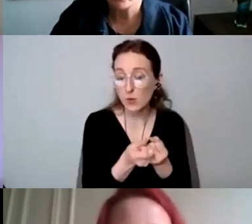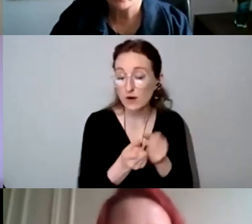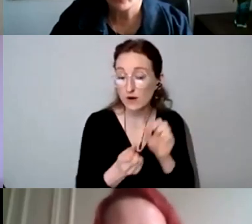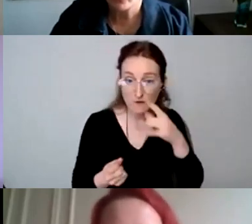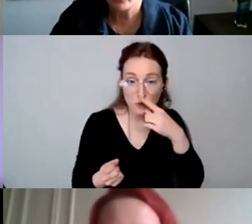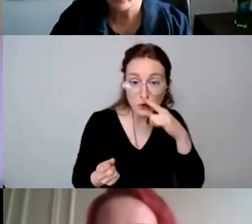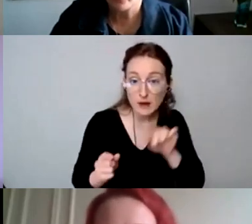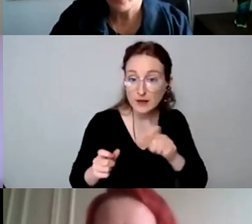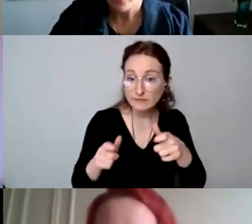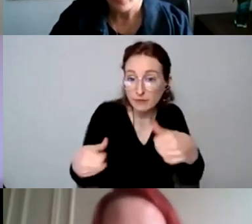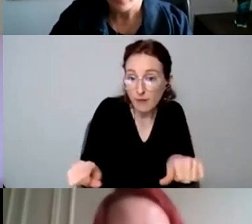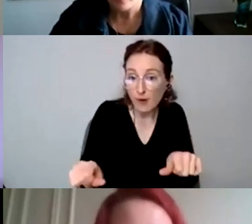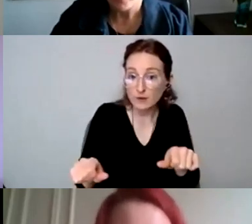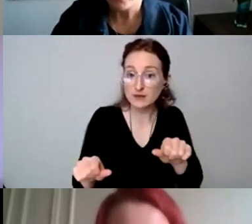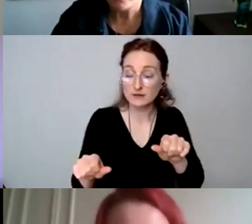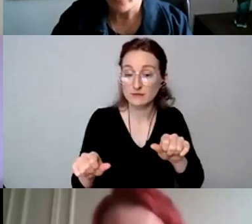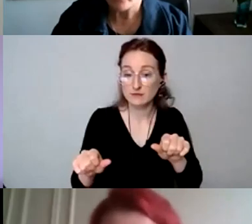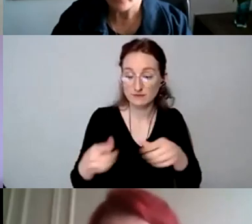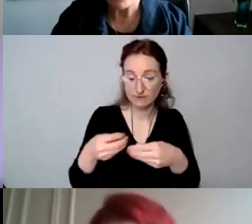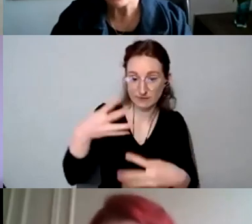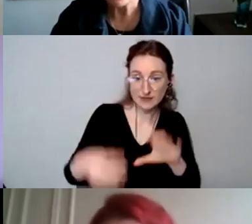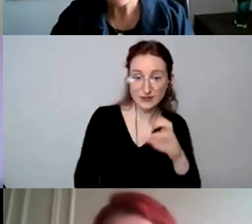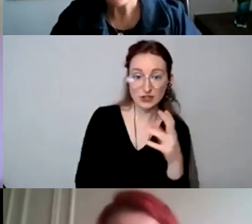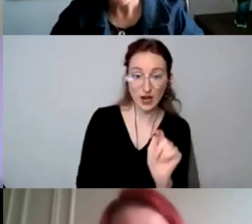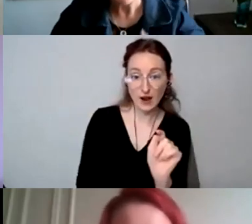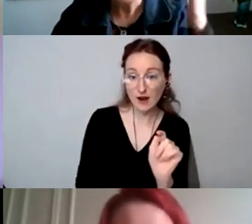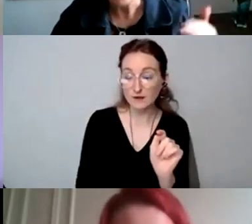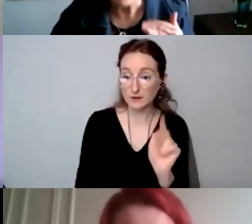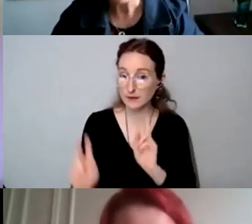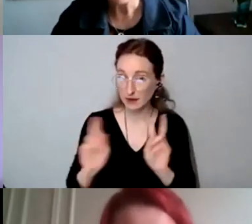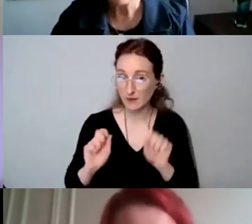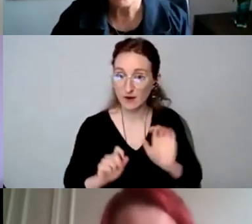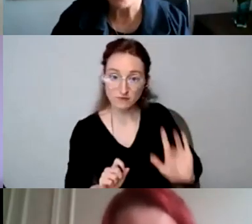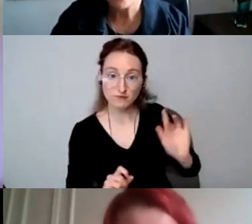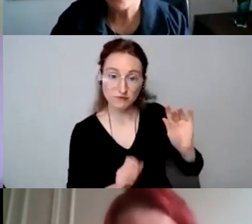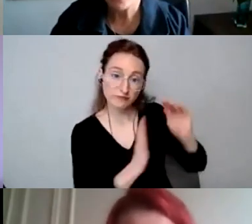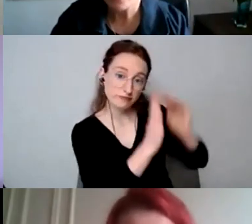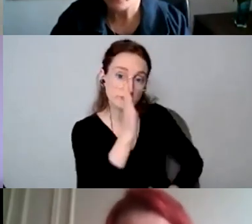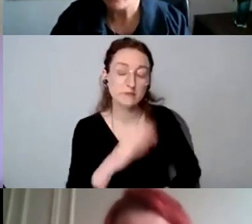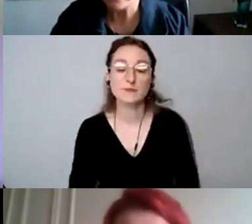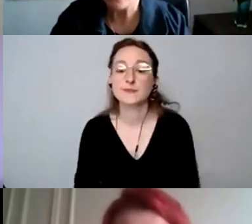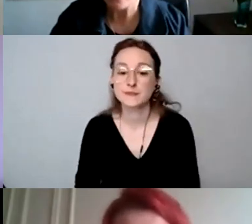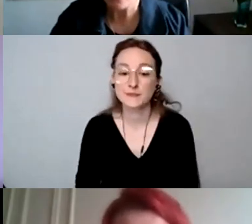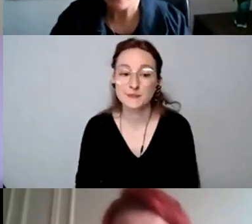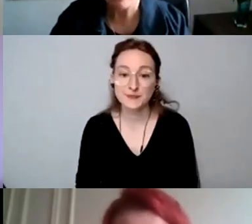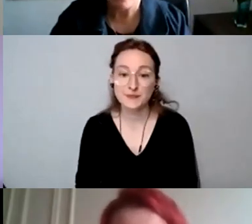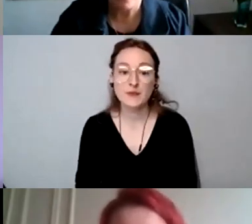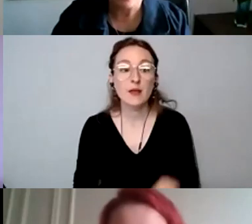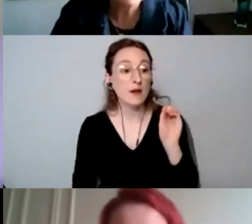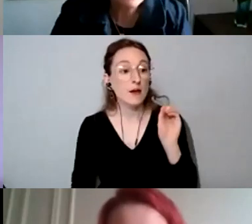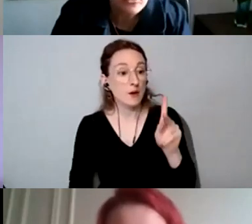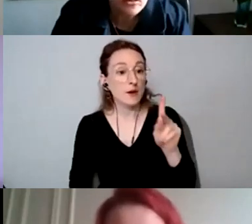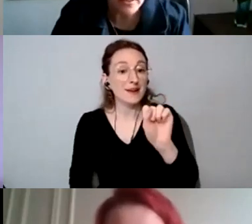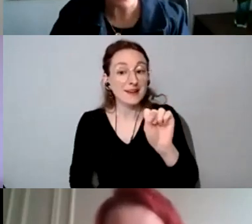to turn to you as a follow-up and see if you have some reactions to what's been said